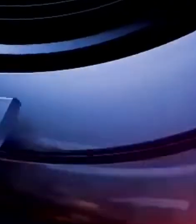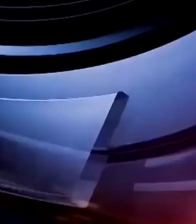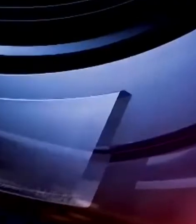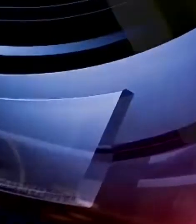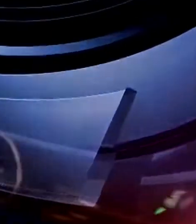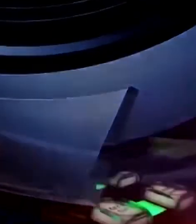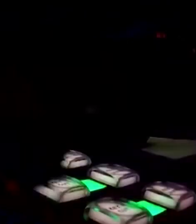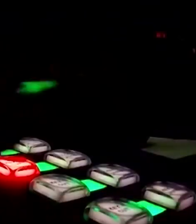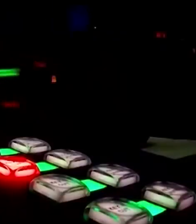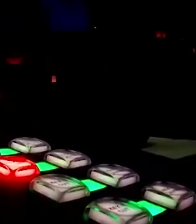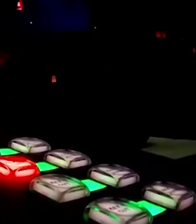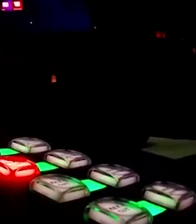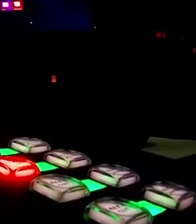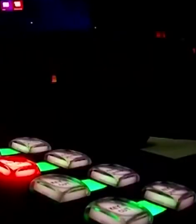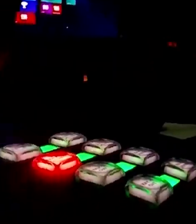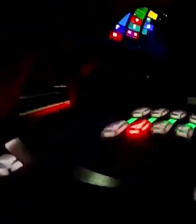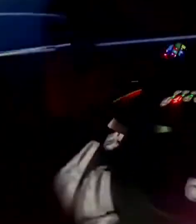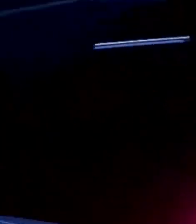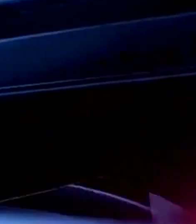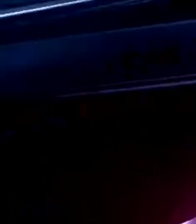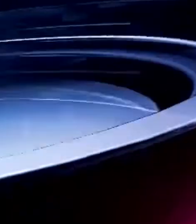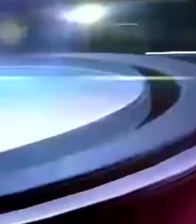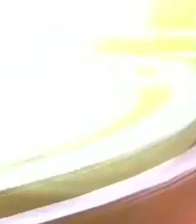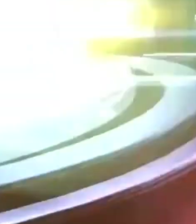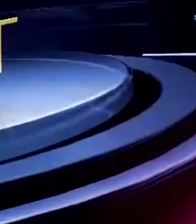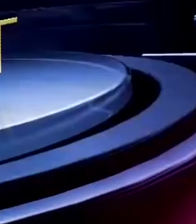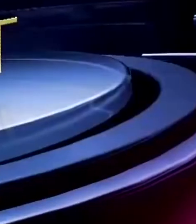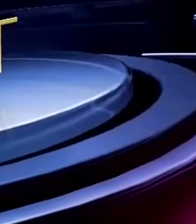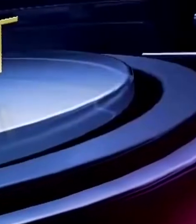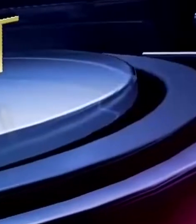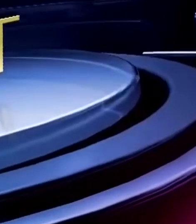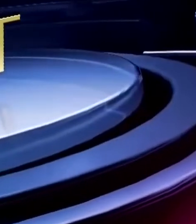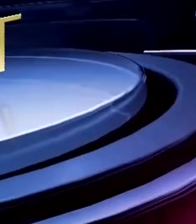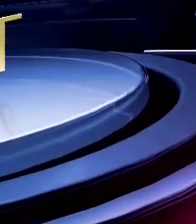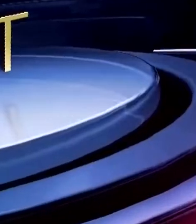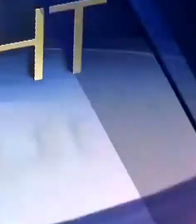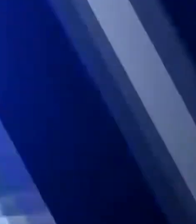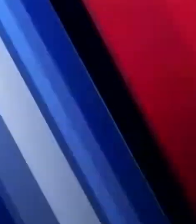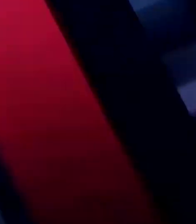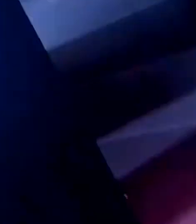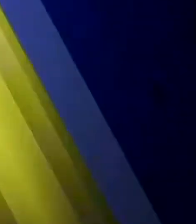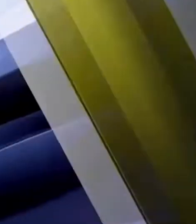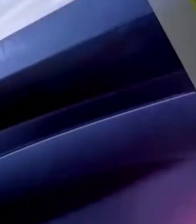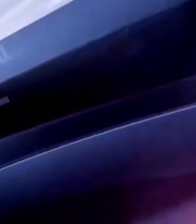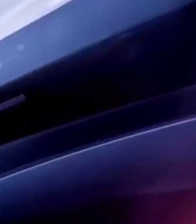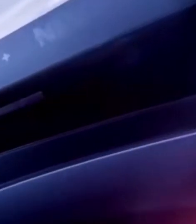Broadcasting from our studios in the Pine St. Michael, this is CBC NewsNight, starting now.